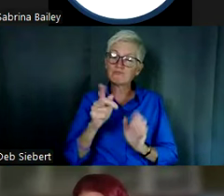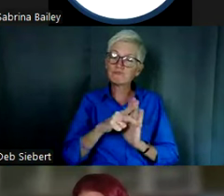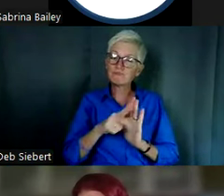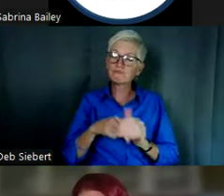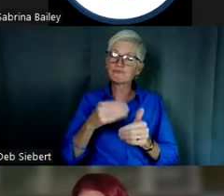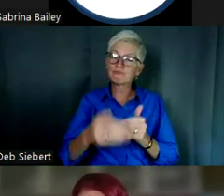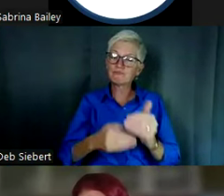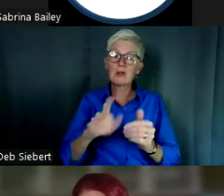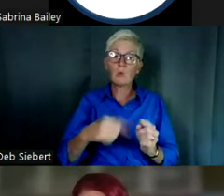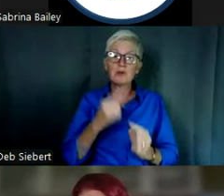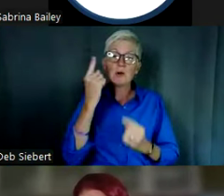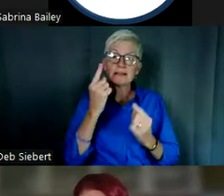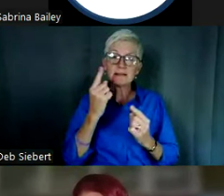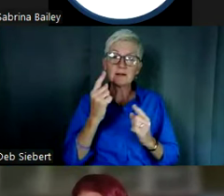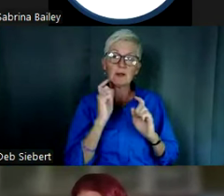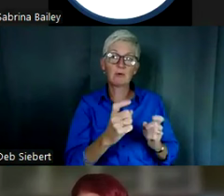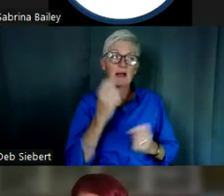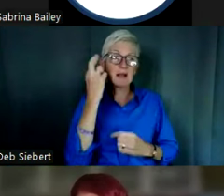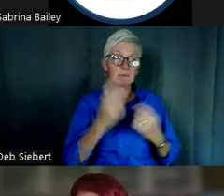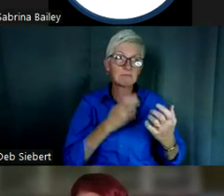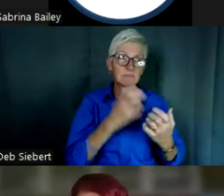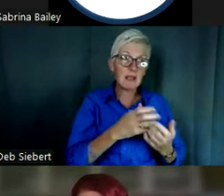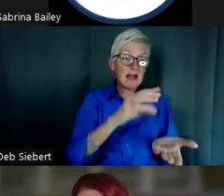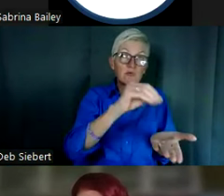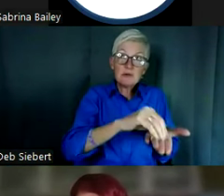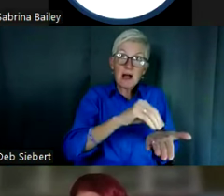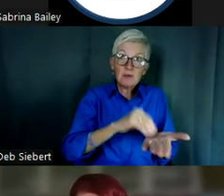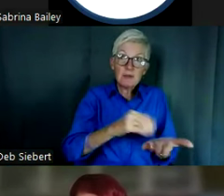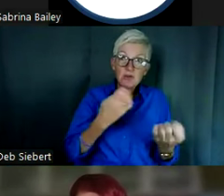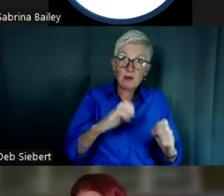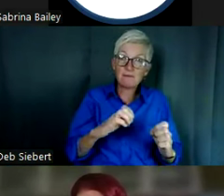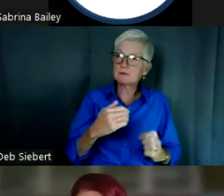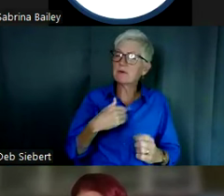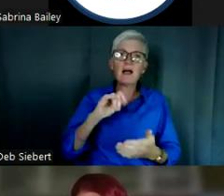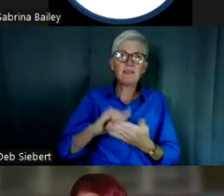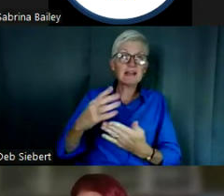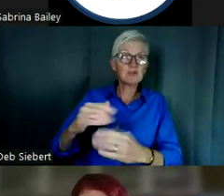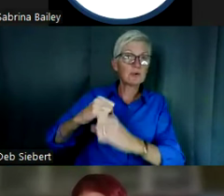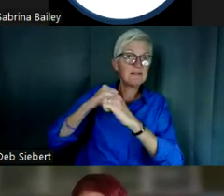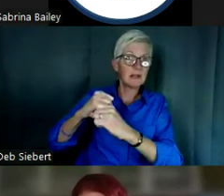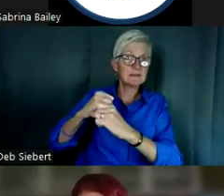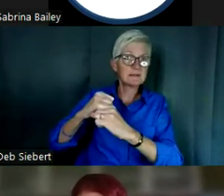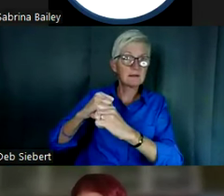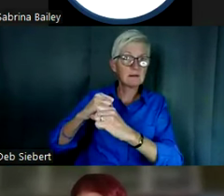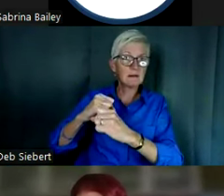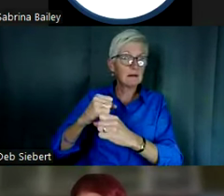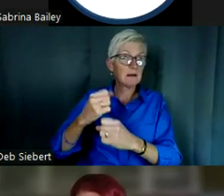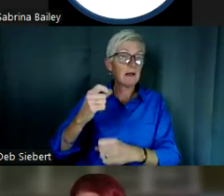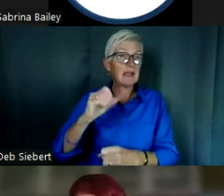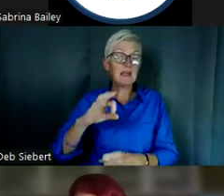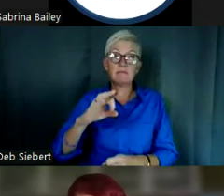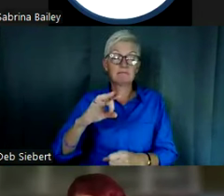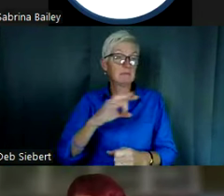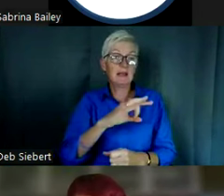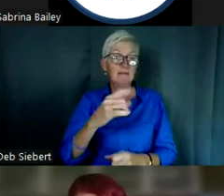you're considering a reasonable accommodation and document your efforts, you will have a defense in regards to whether or not you have denied an accommodation or there's